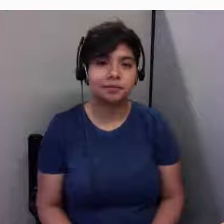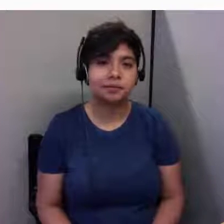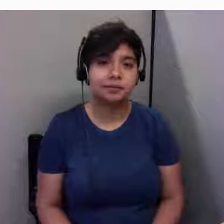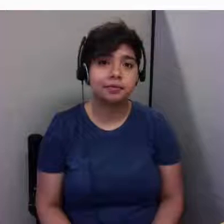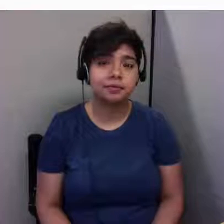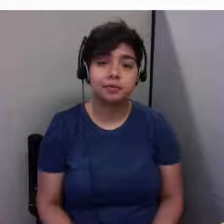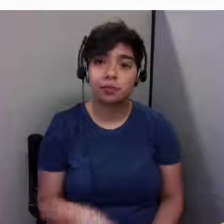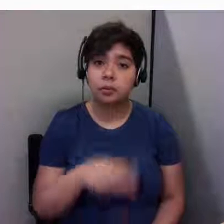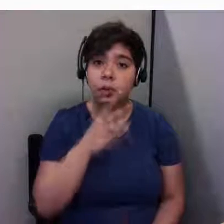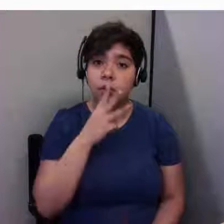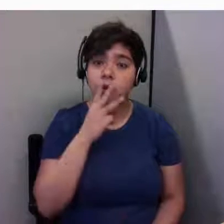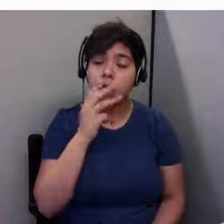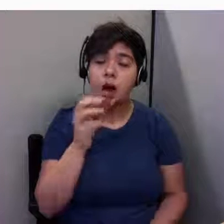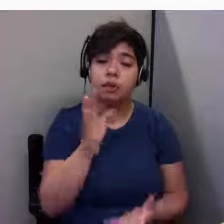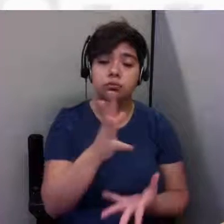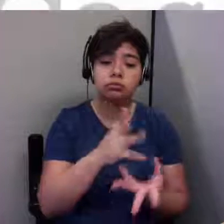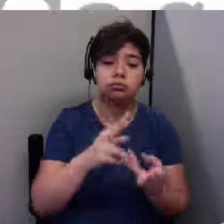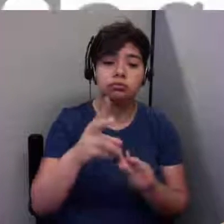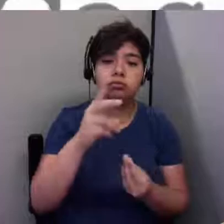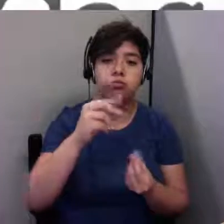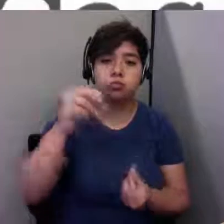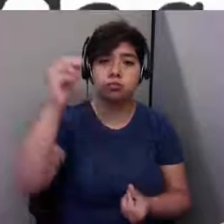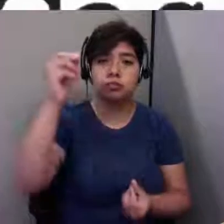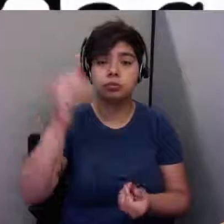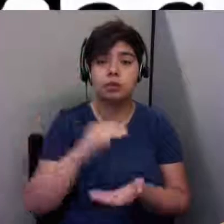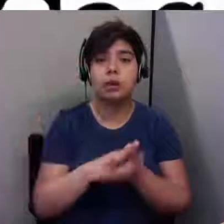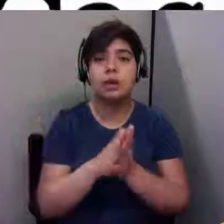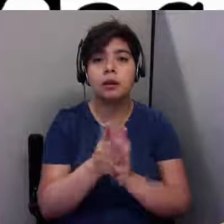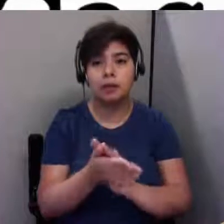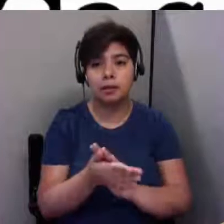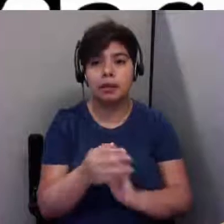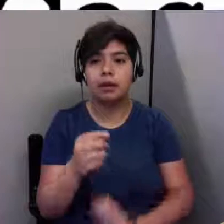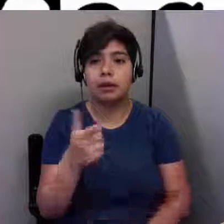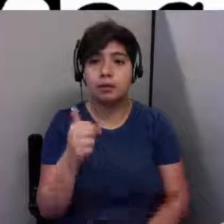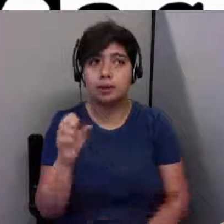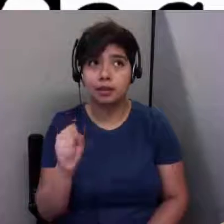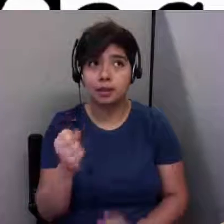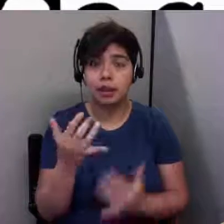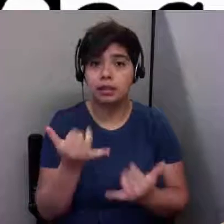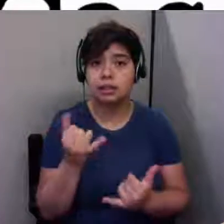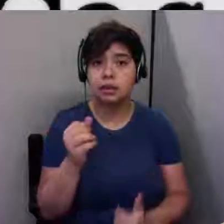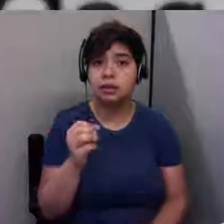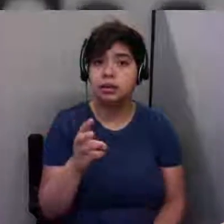When water evaporates into water vapor, it becomes a gas.